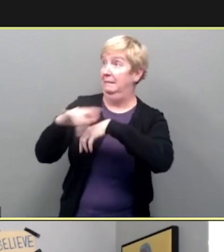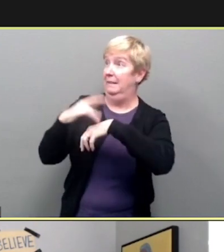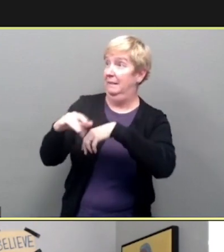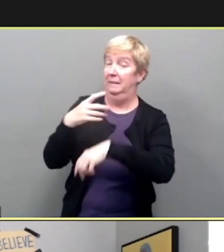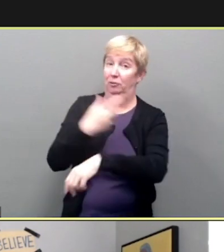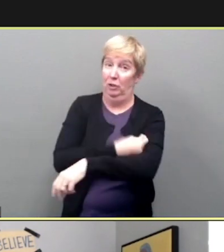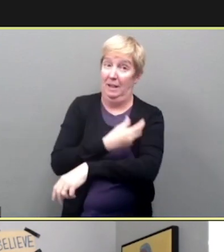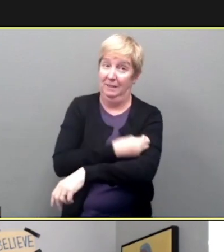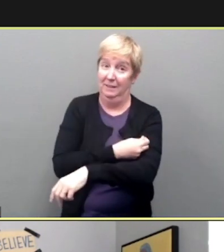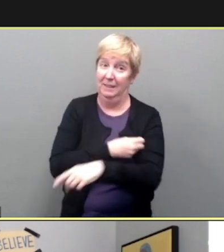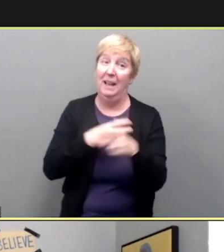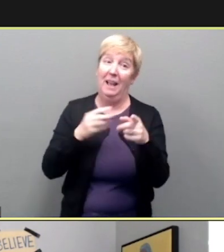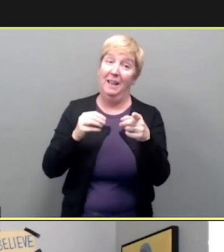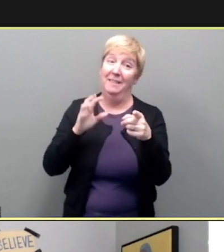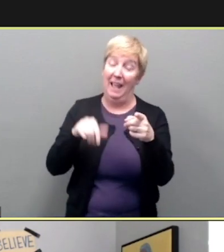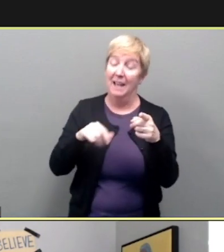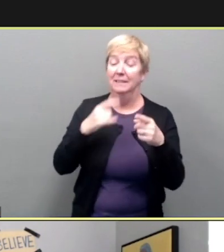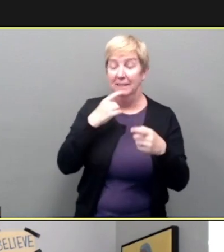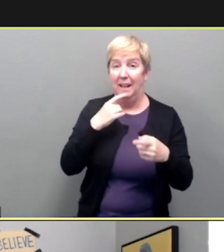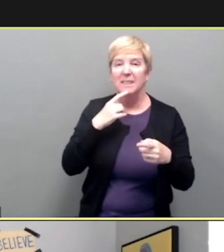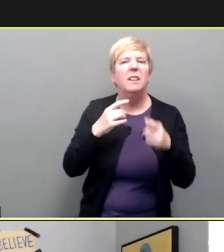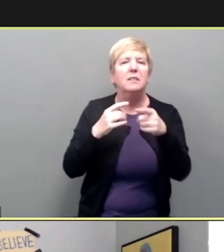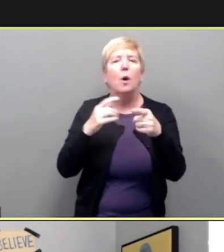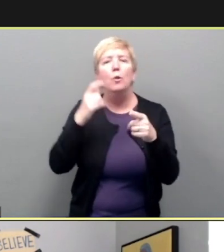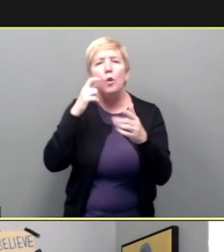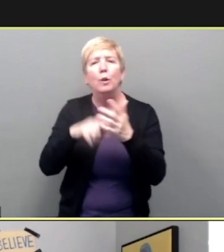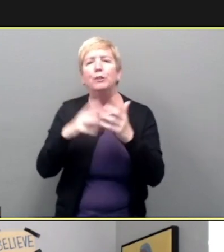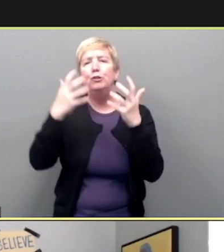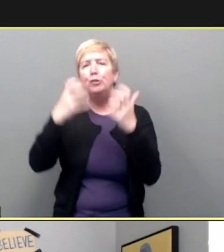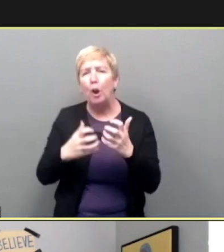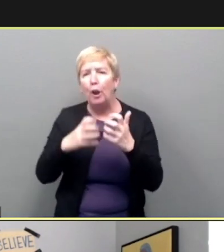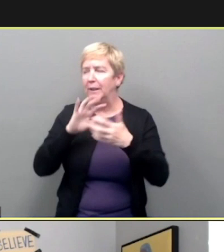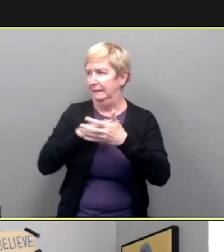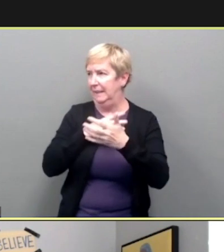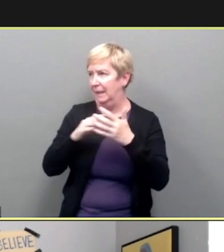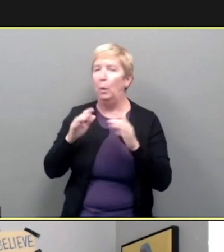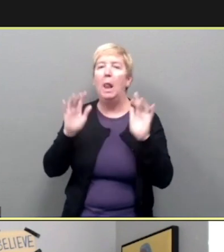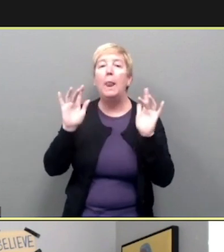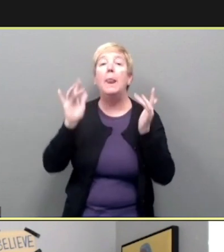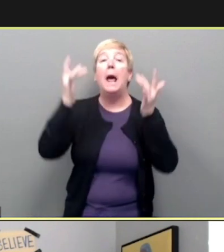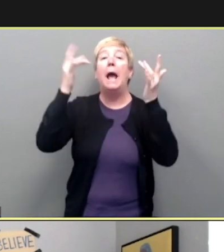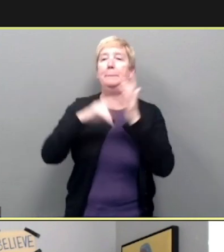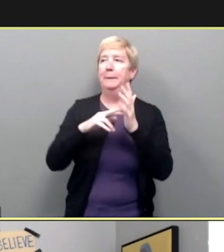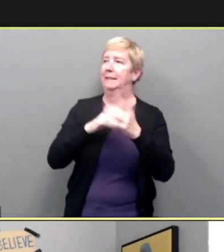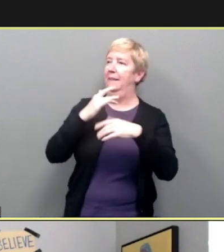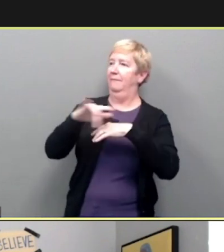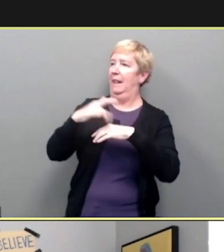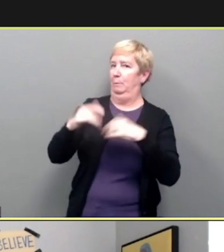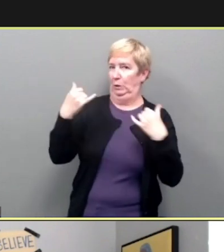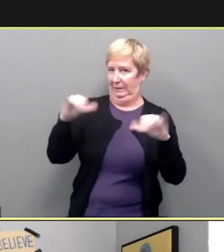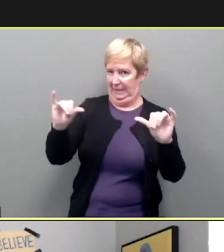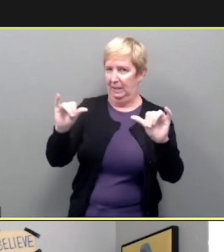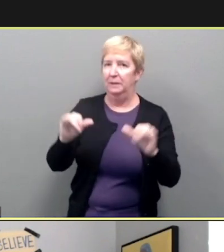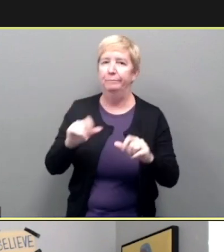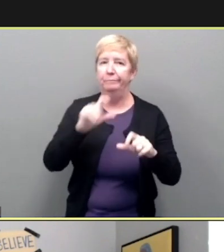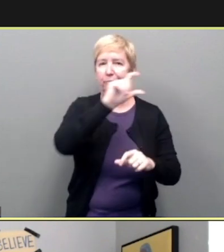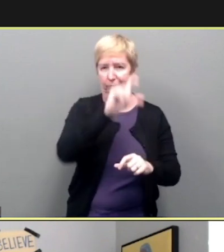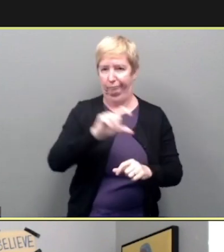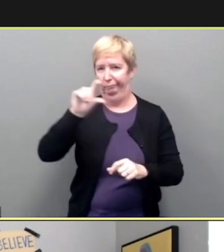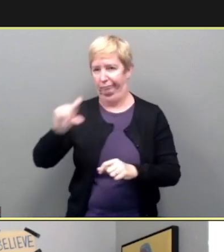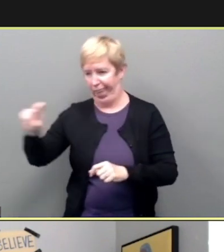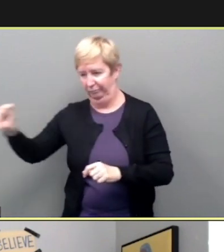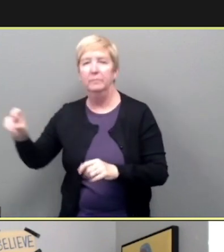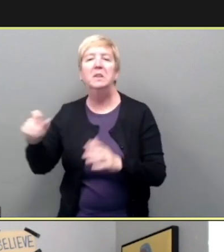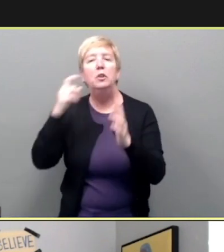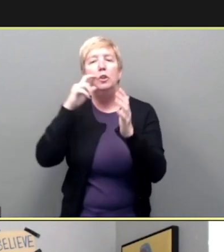is appointment schedules are the dark ones, and then the lighter ones are available appointments. Now you can see going into December, it